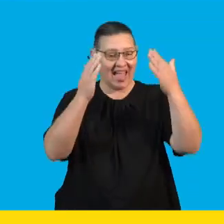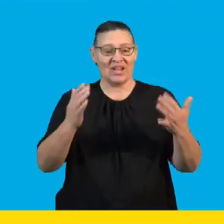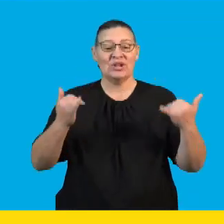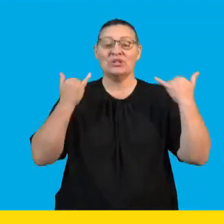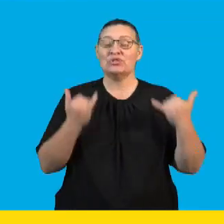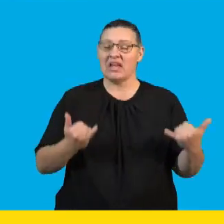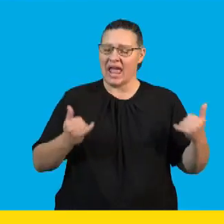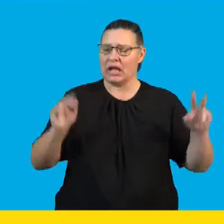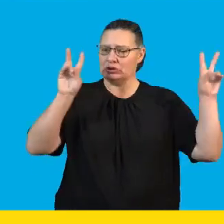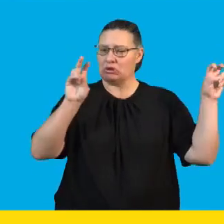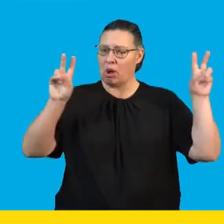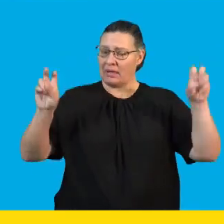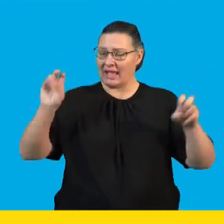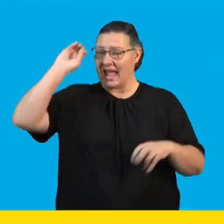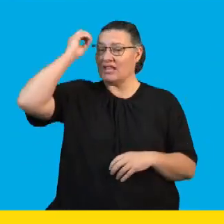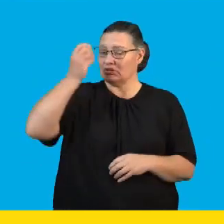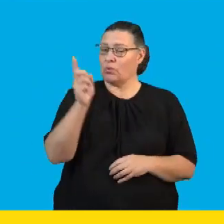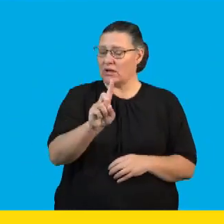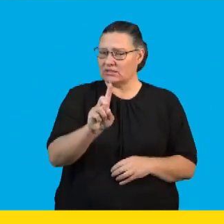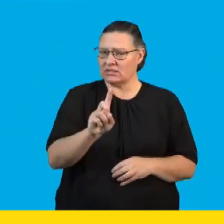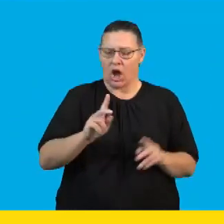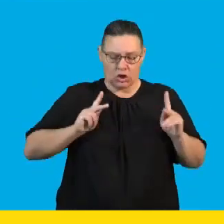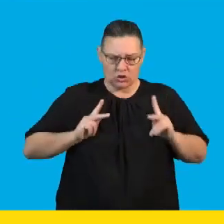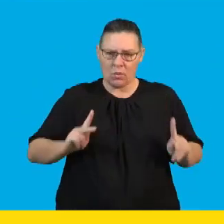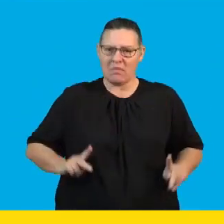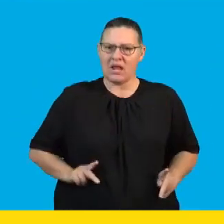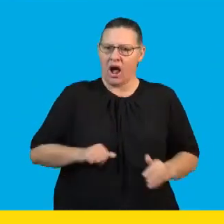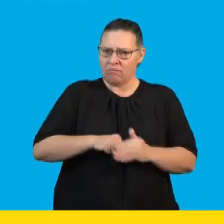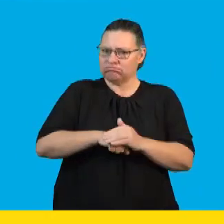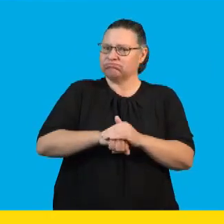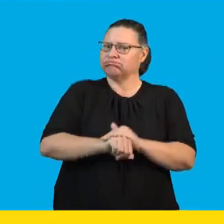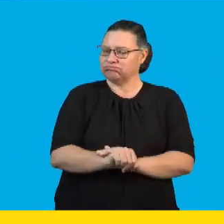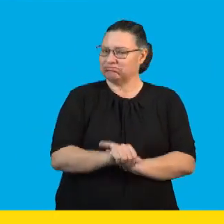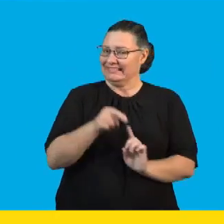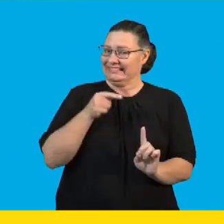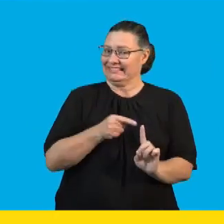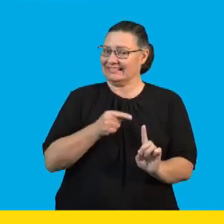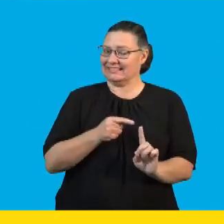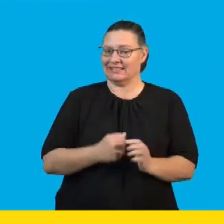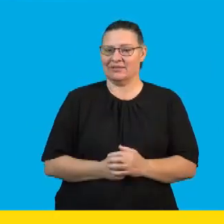Today we are going to look at a very interesting topic, human reproduction.